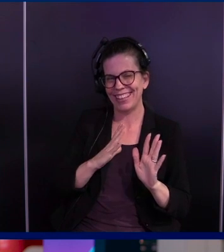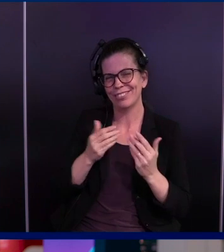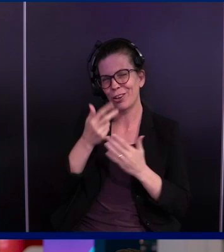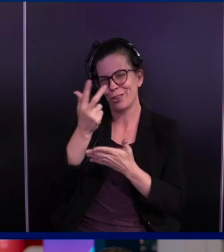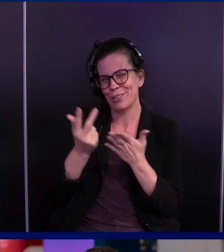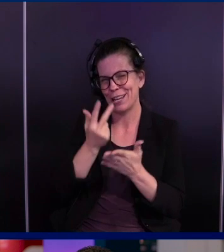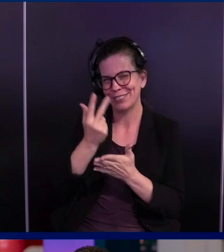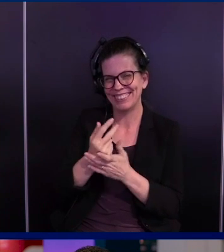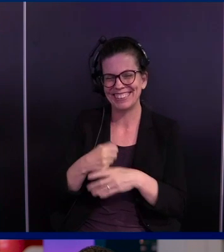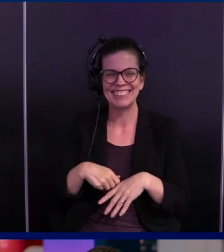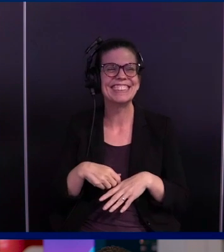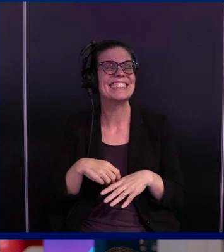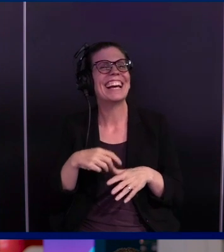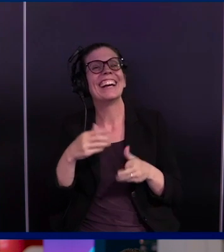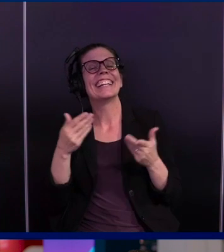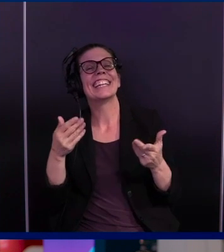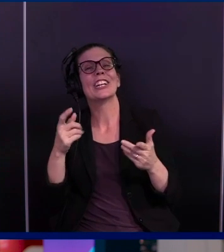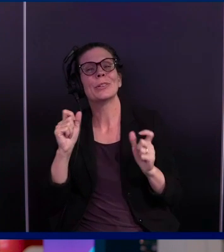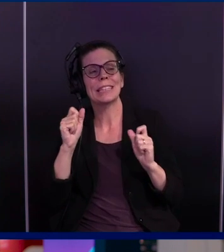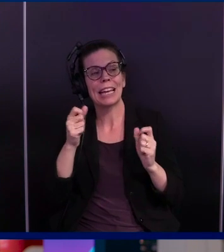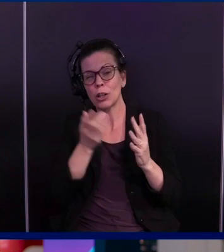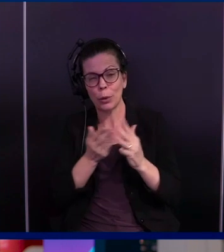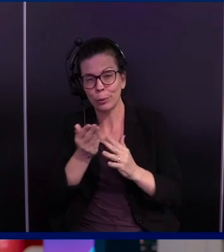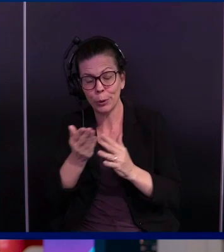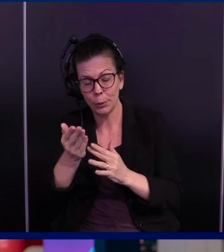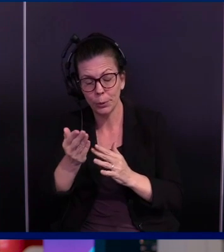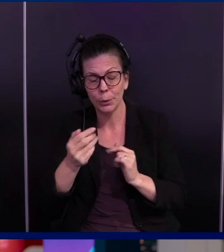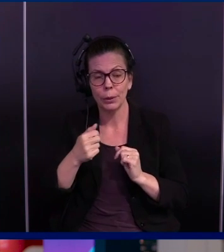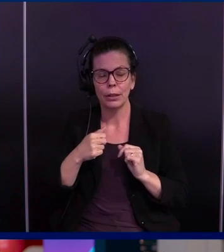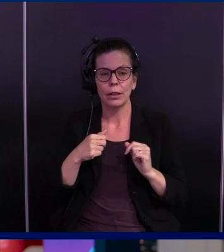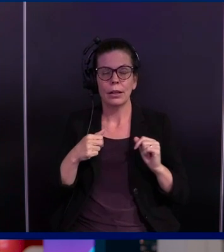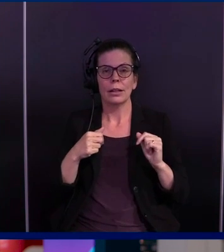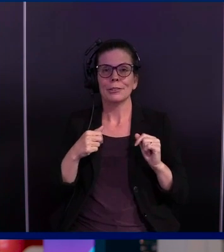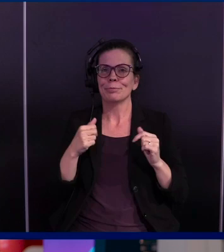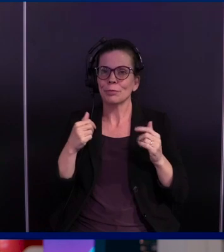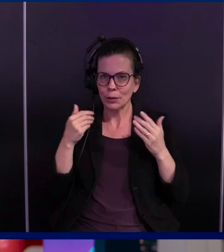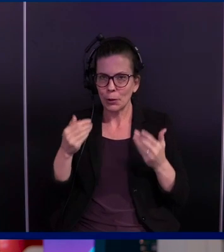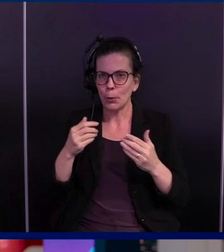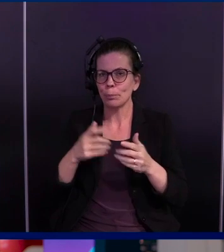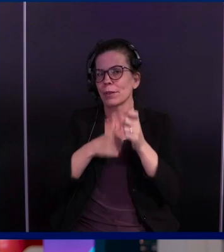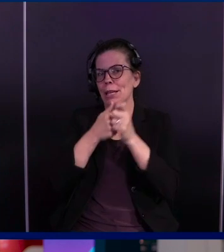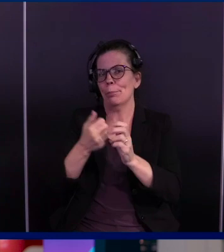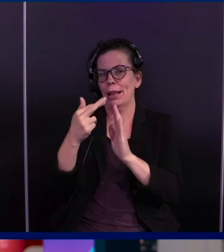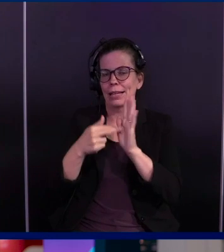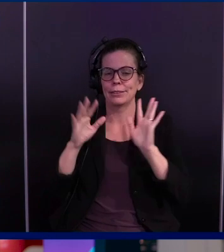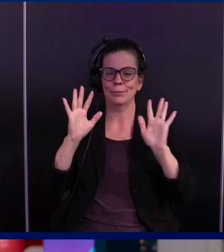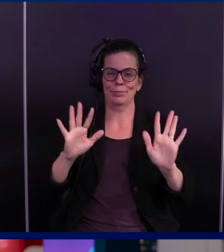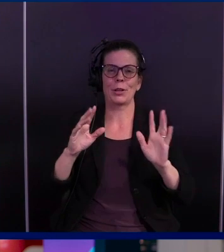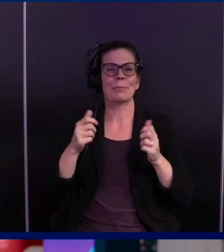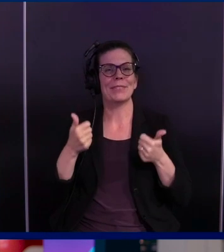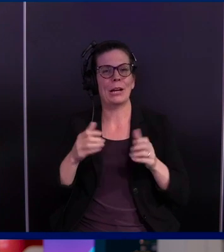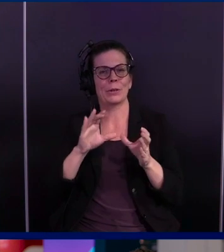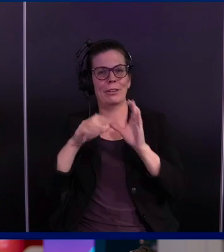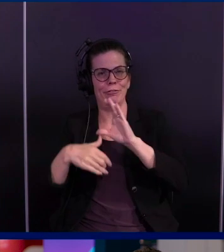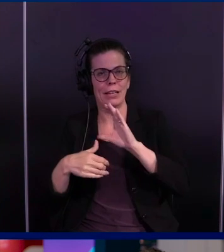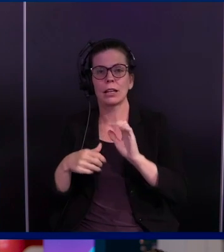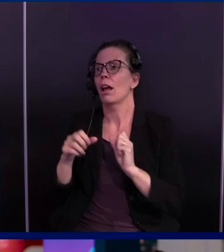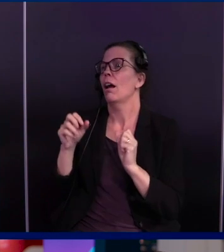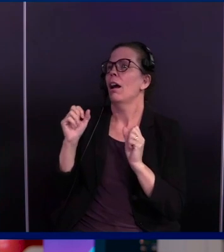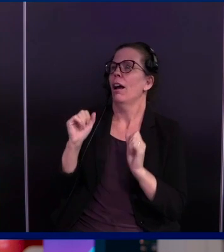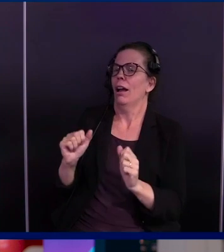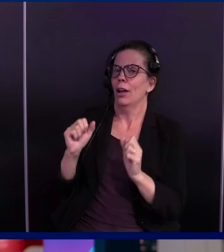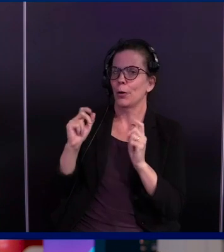3 hours. All right, so here we can go all the way through, and let's go into compliance. And here we go. Now we're in config. Oh, okay.